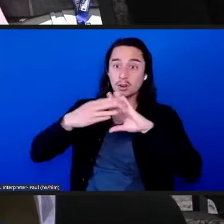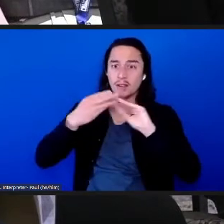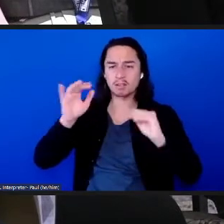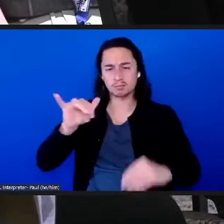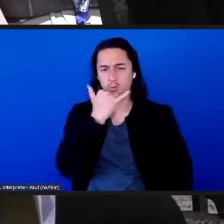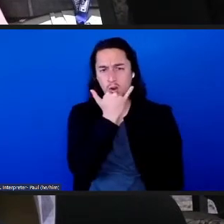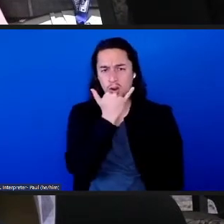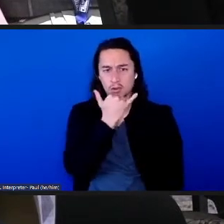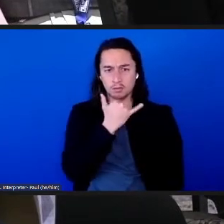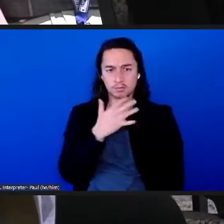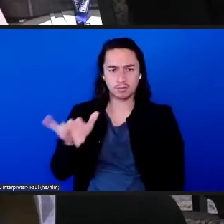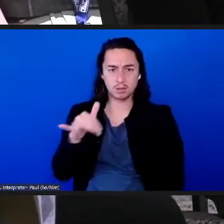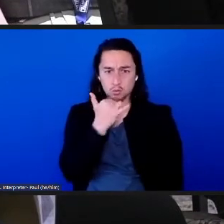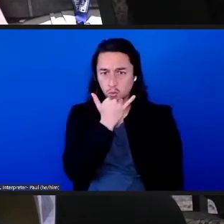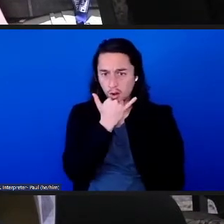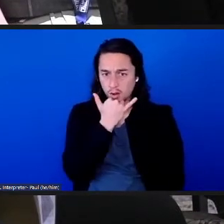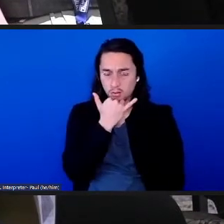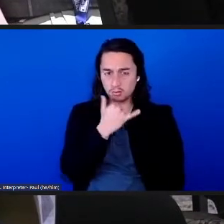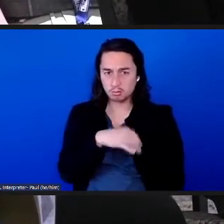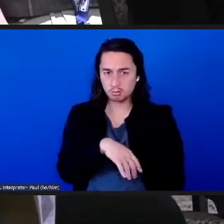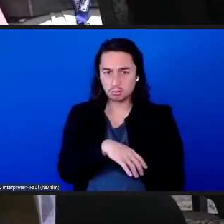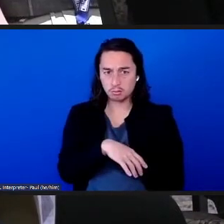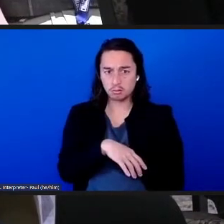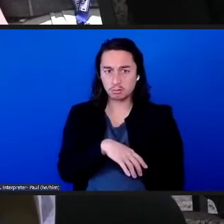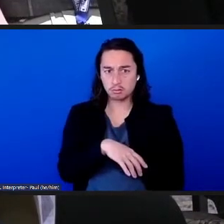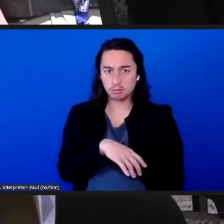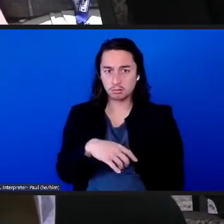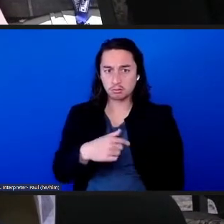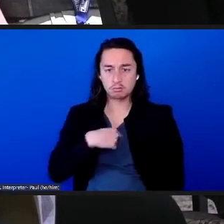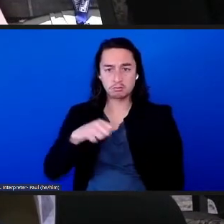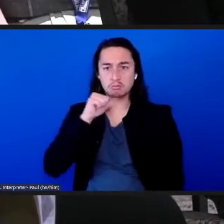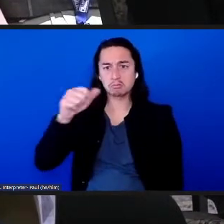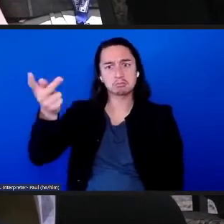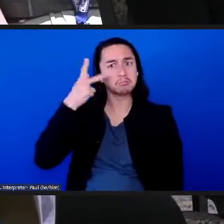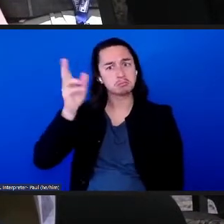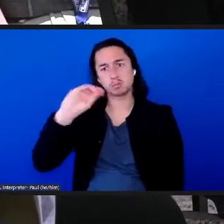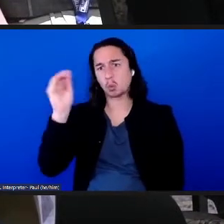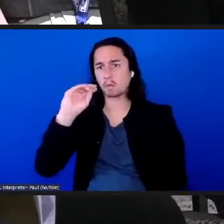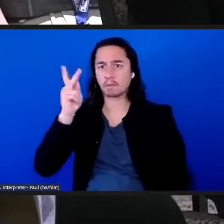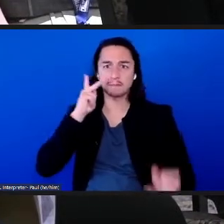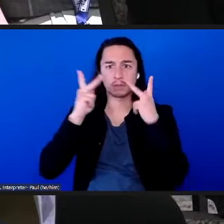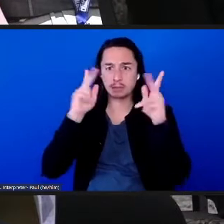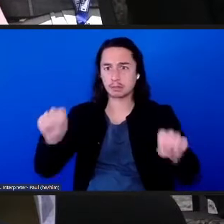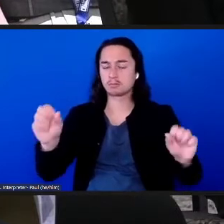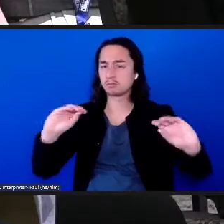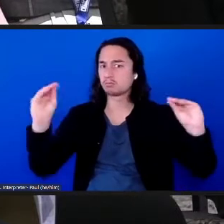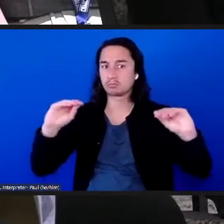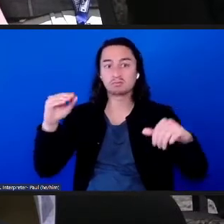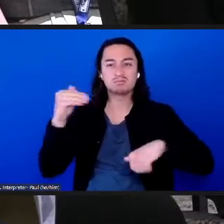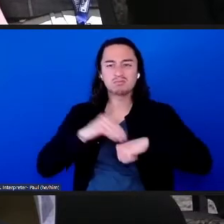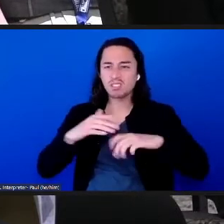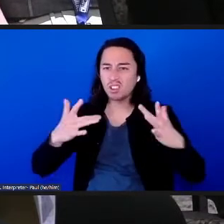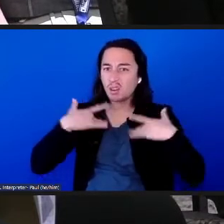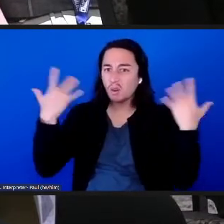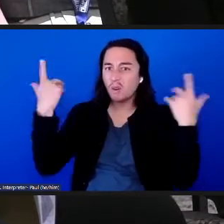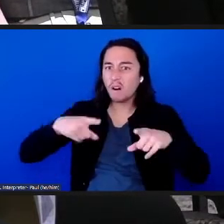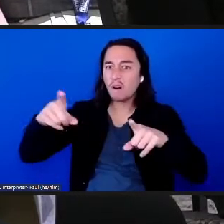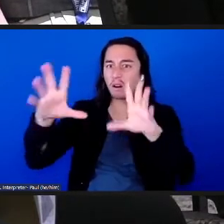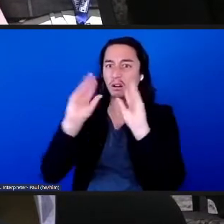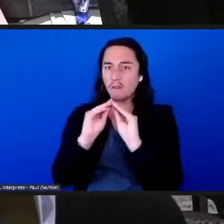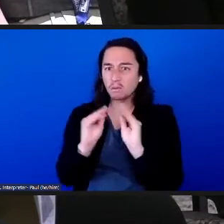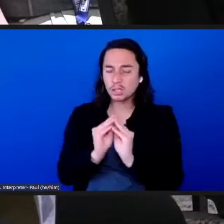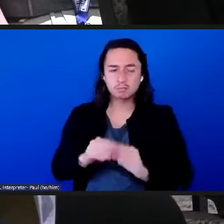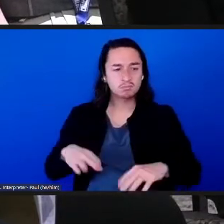It's wrong. I don't see none. I don't see no visibility. At conferences, I don't see them